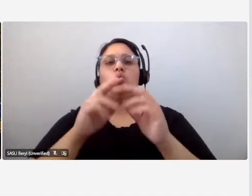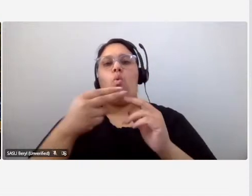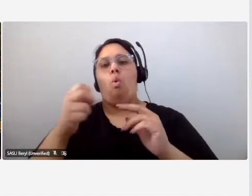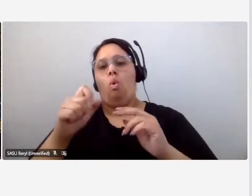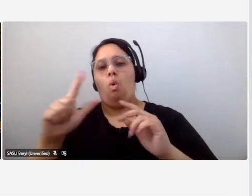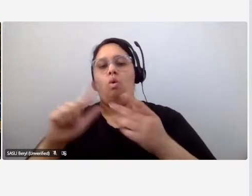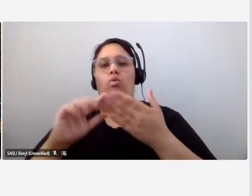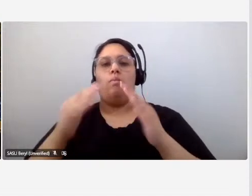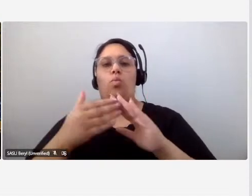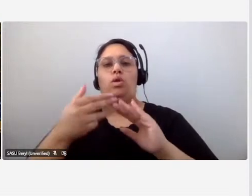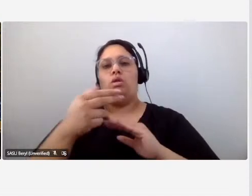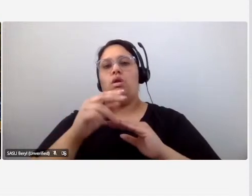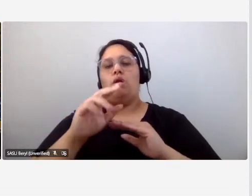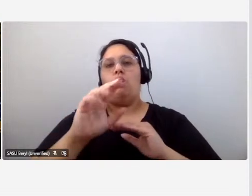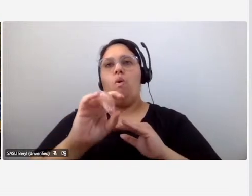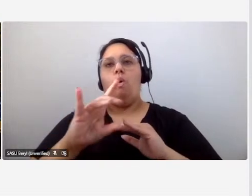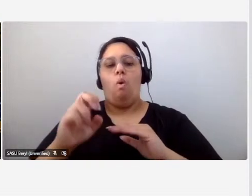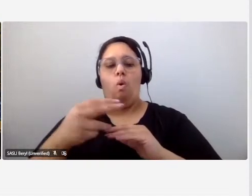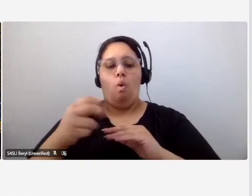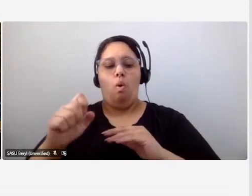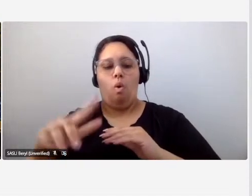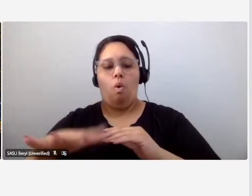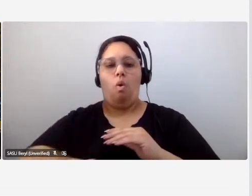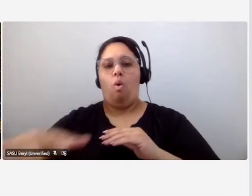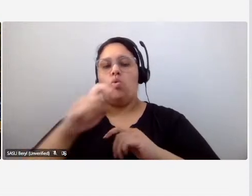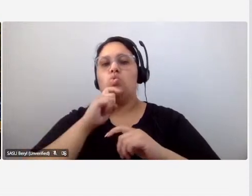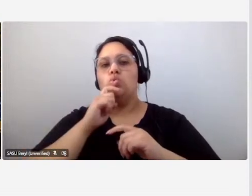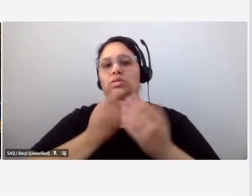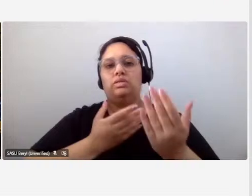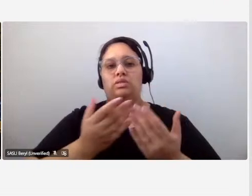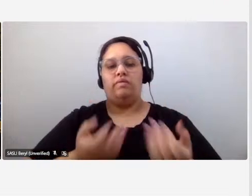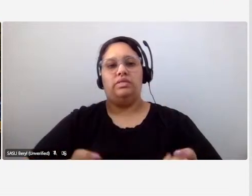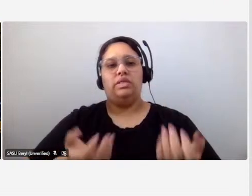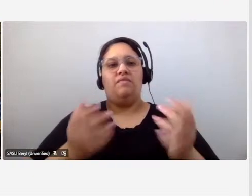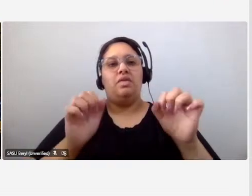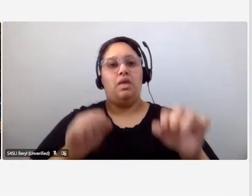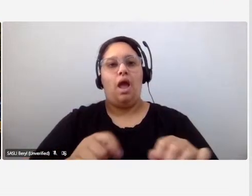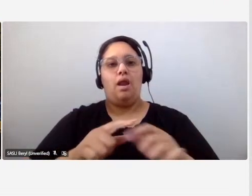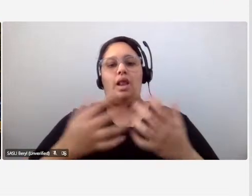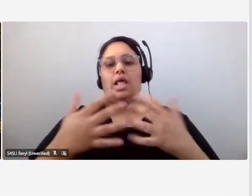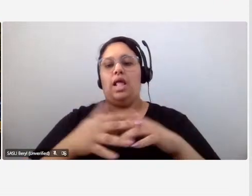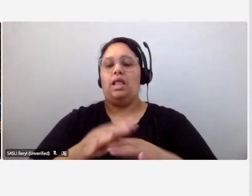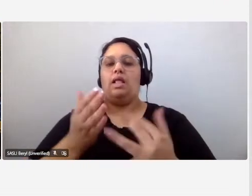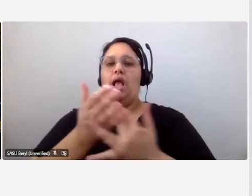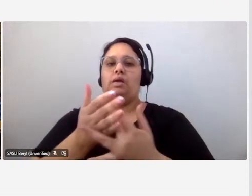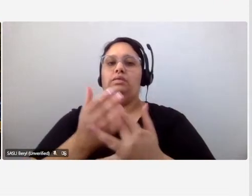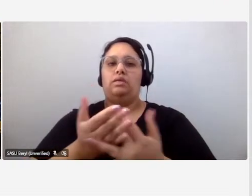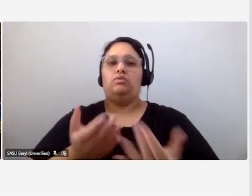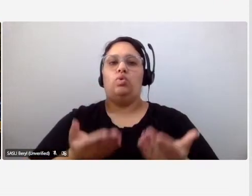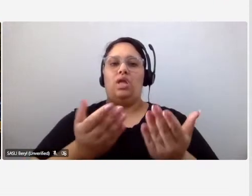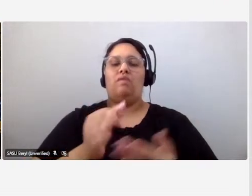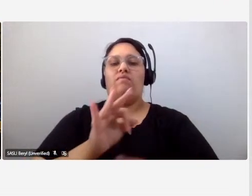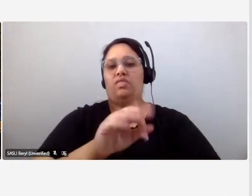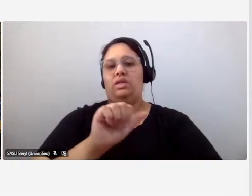halls to provide a service to them. We also provide internet access at 336 of